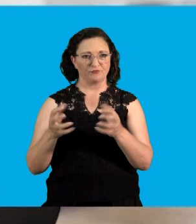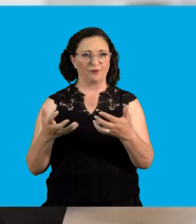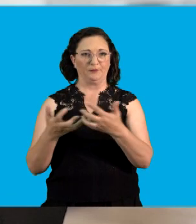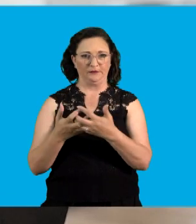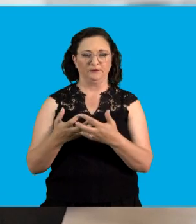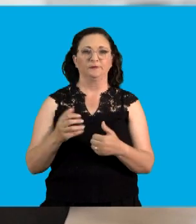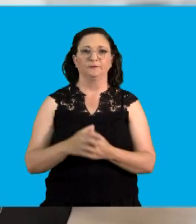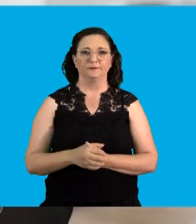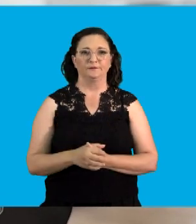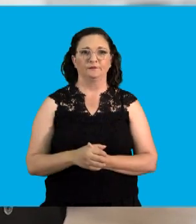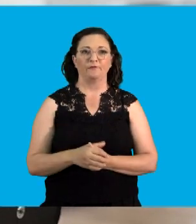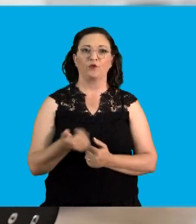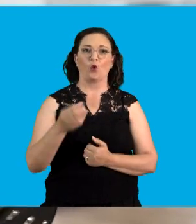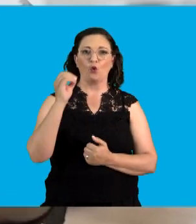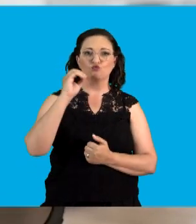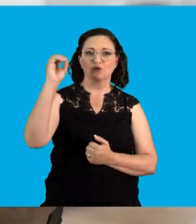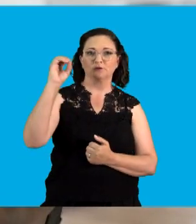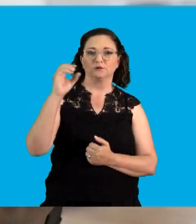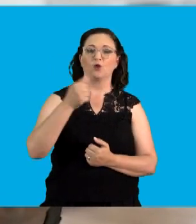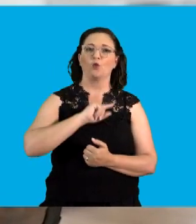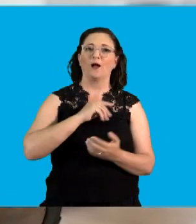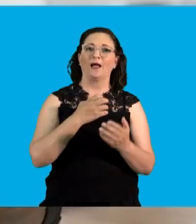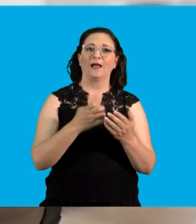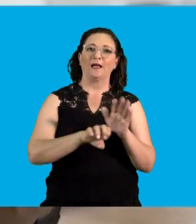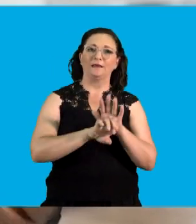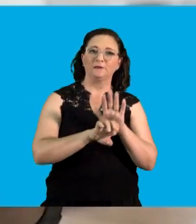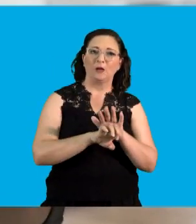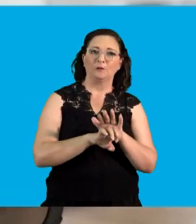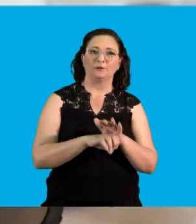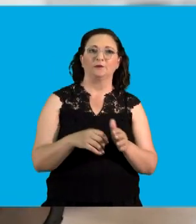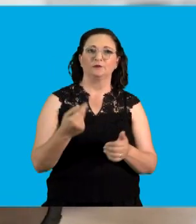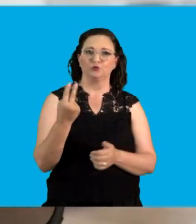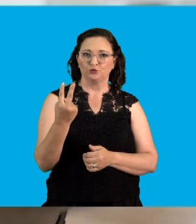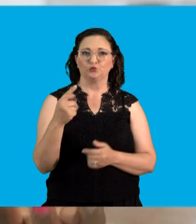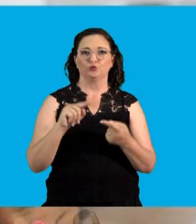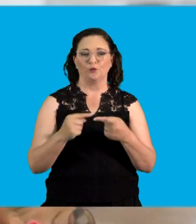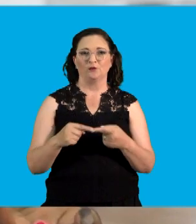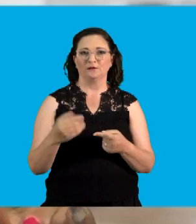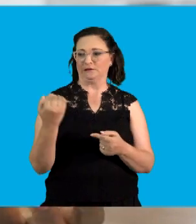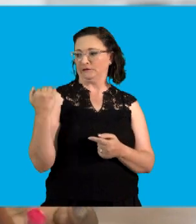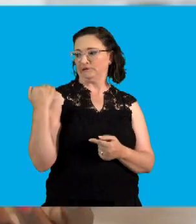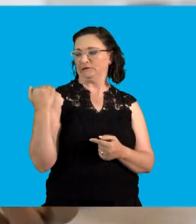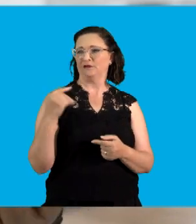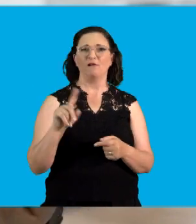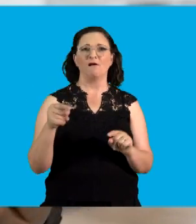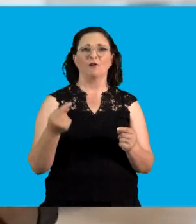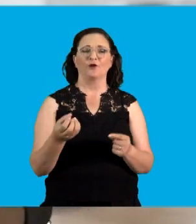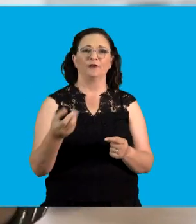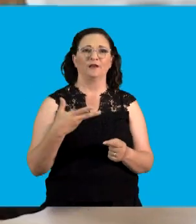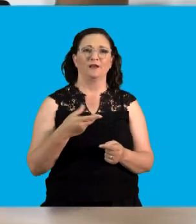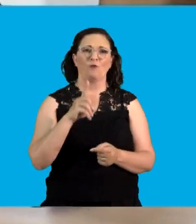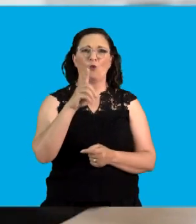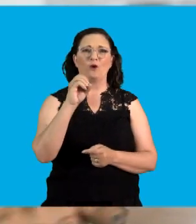2 marks. And then originality is for the examples, which is also 2 marks, and the examples must be recent. You can't give us an example that